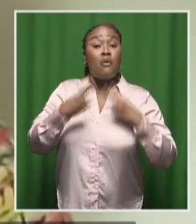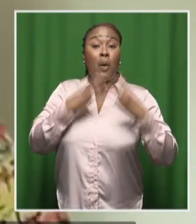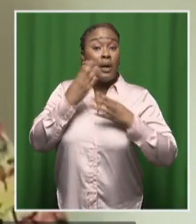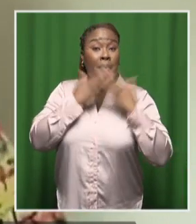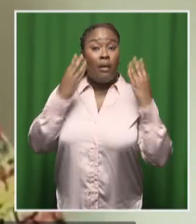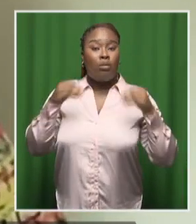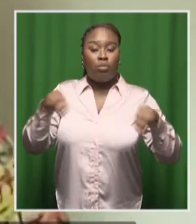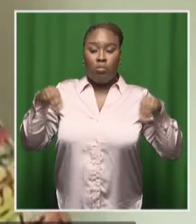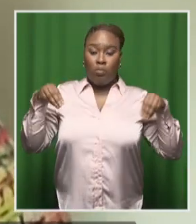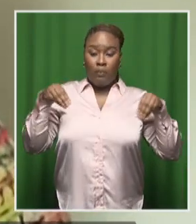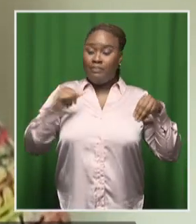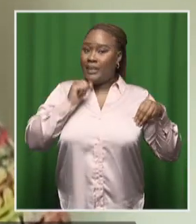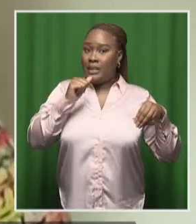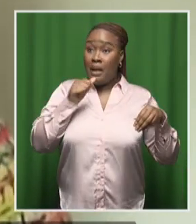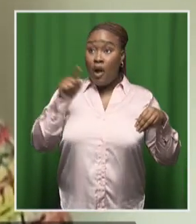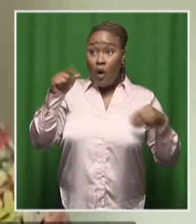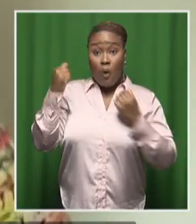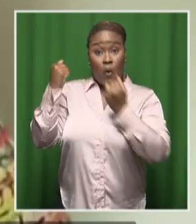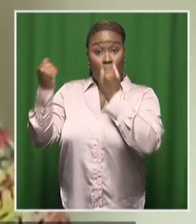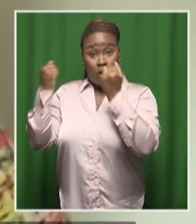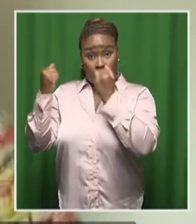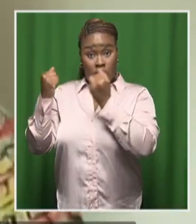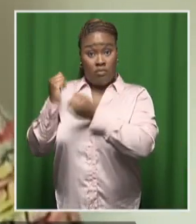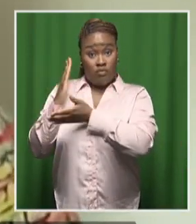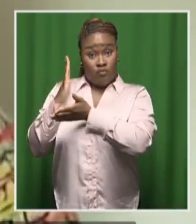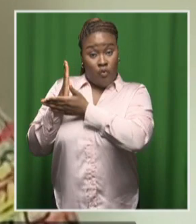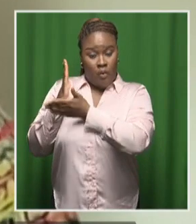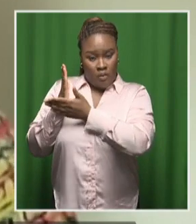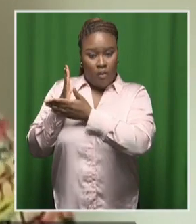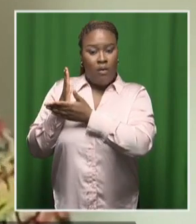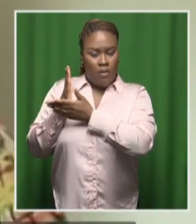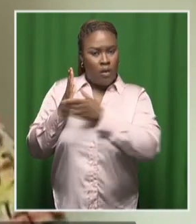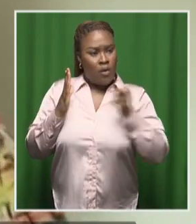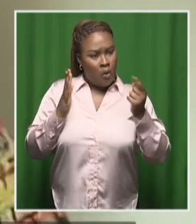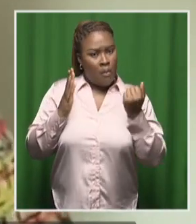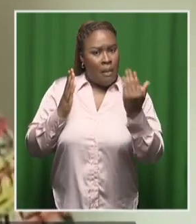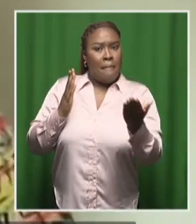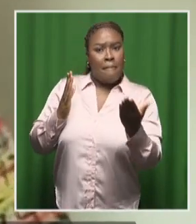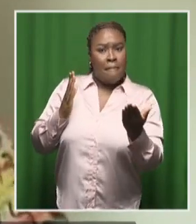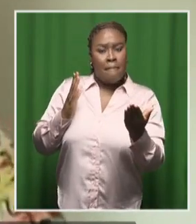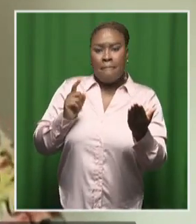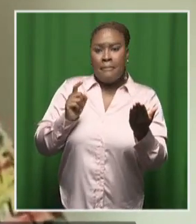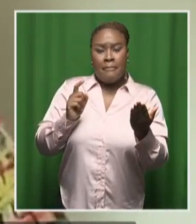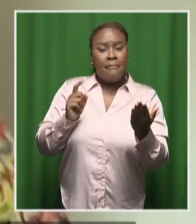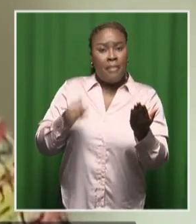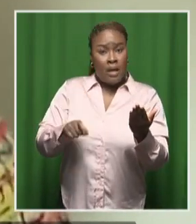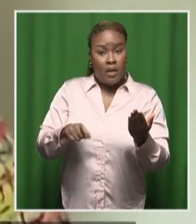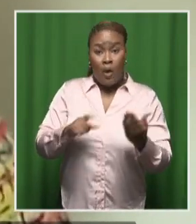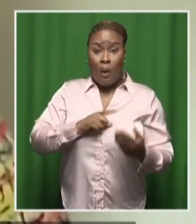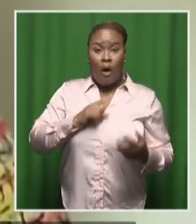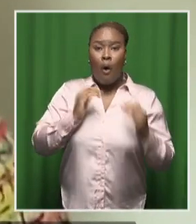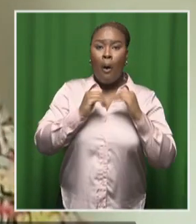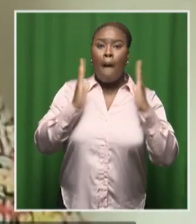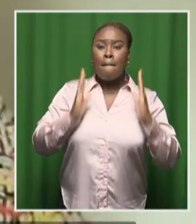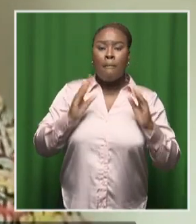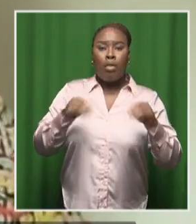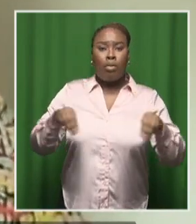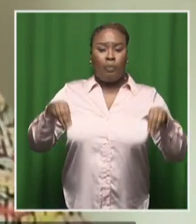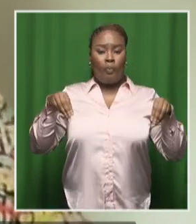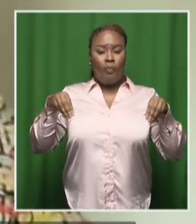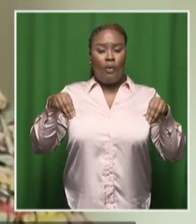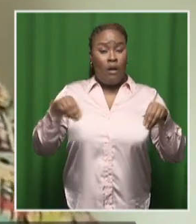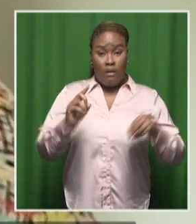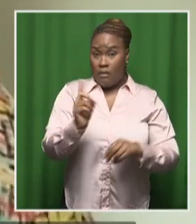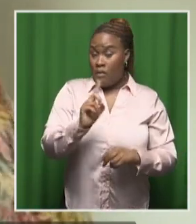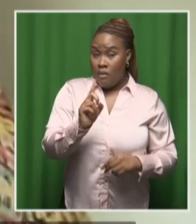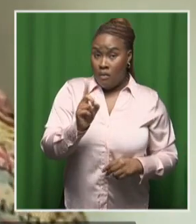process where the court will ensure that you come, because it's not like you can sit whole at home, you need to be able to ensure